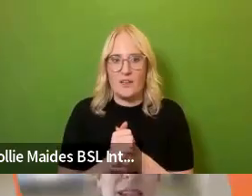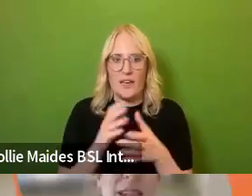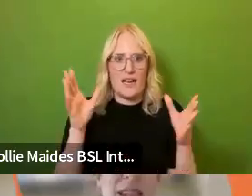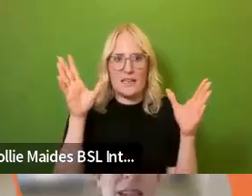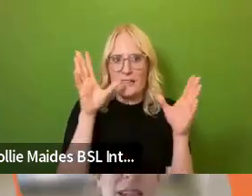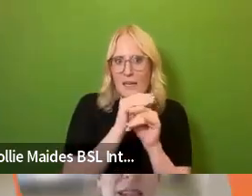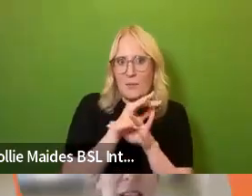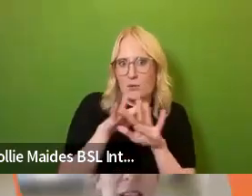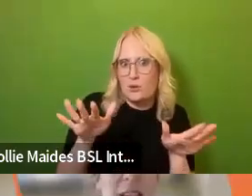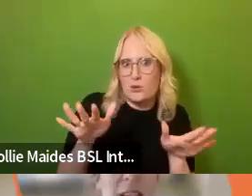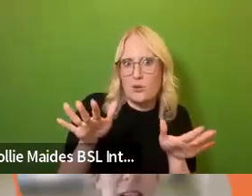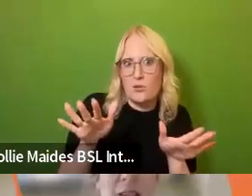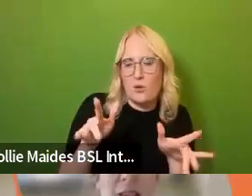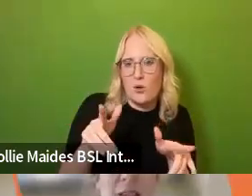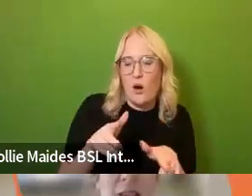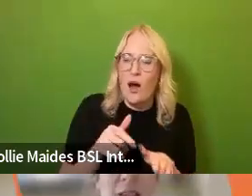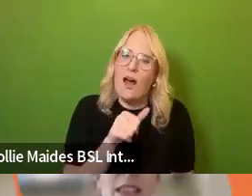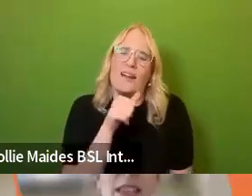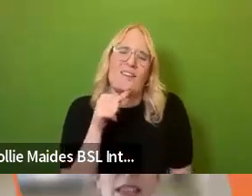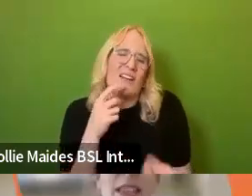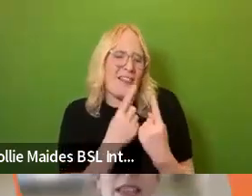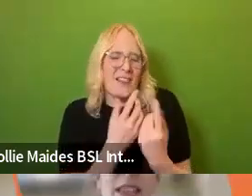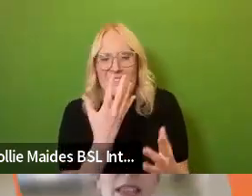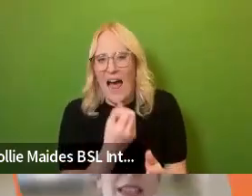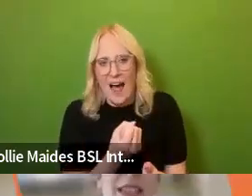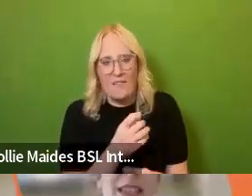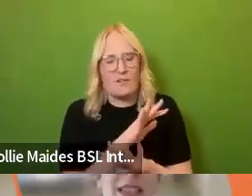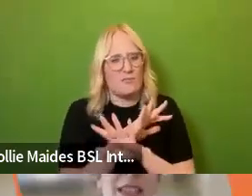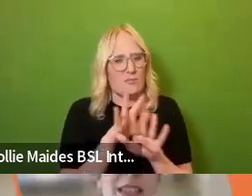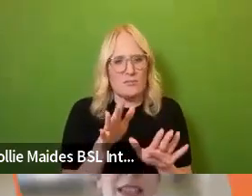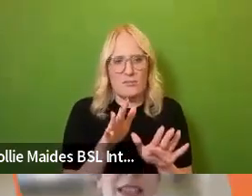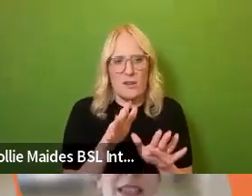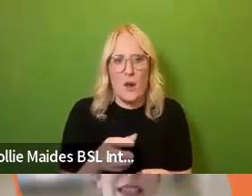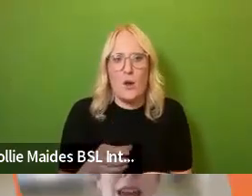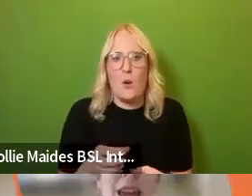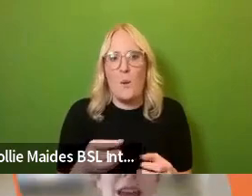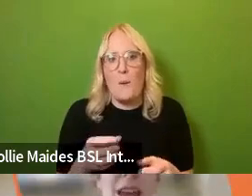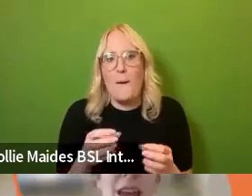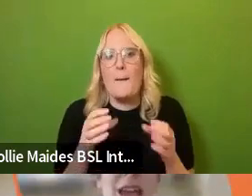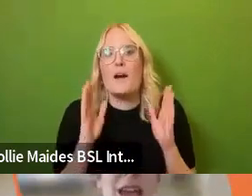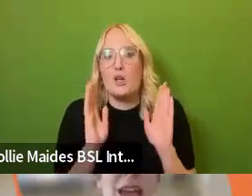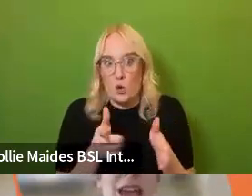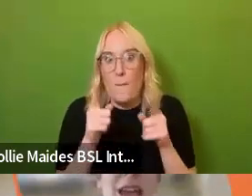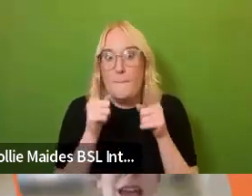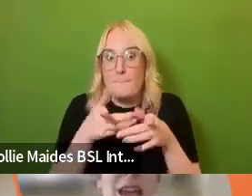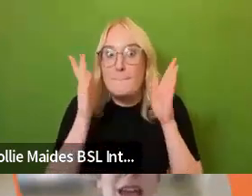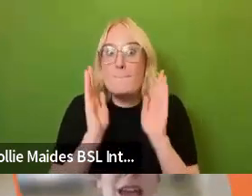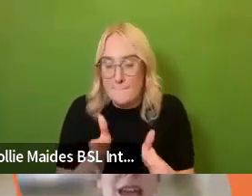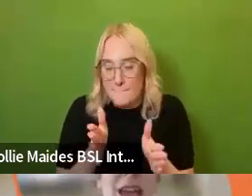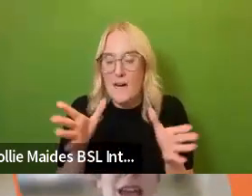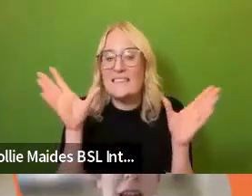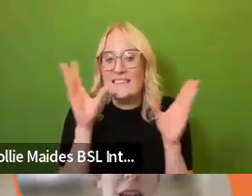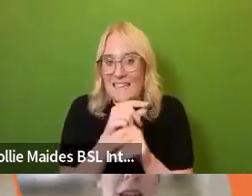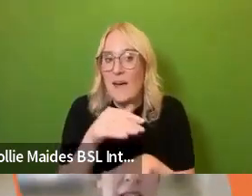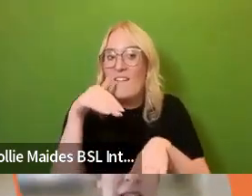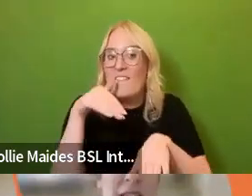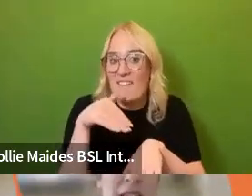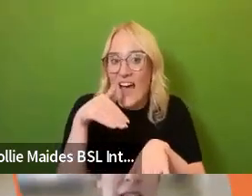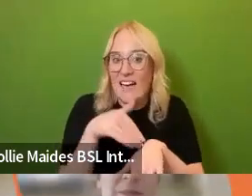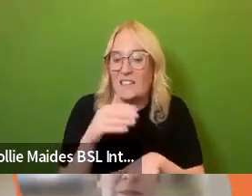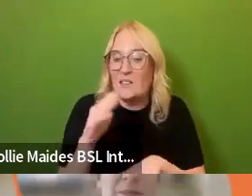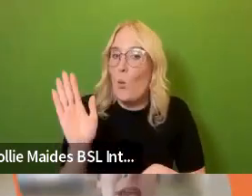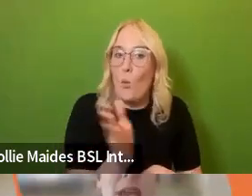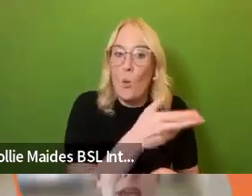isn't something nice to have. It's a biological necessity that affects every system in our